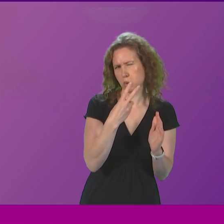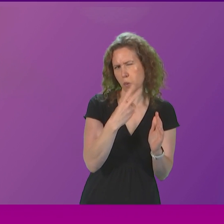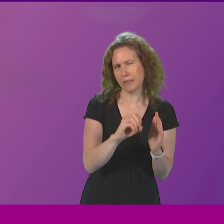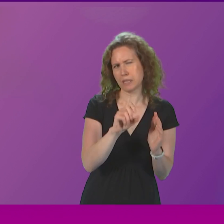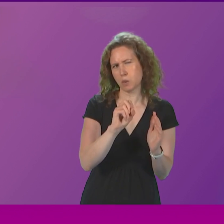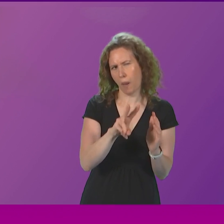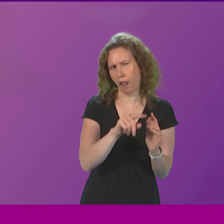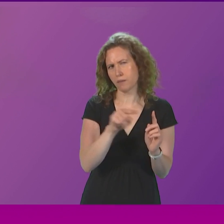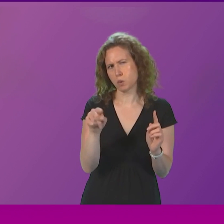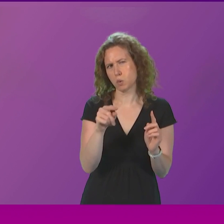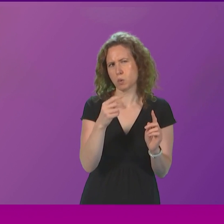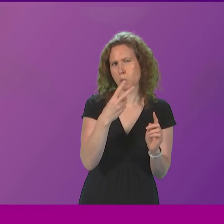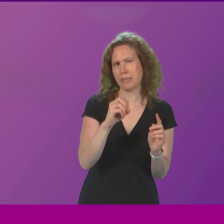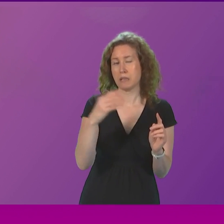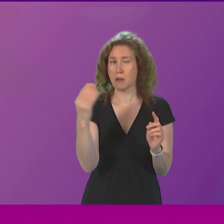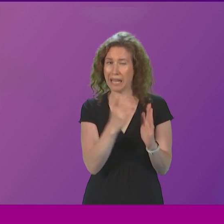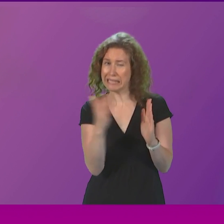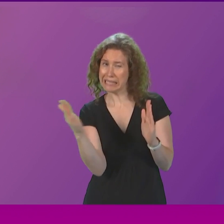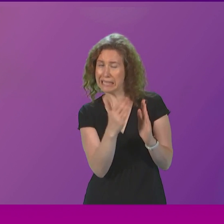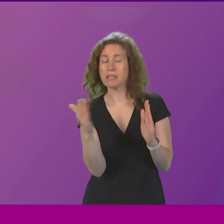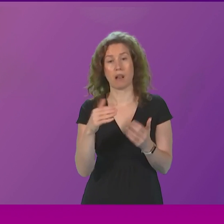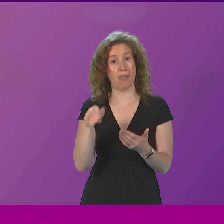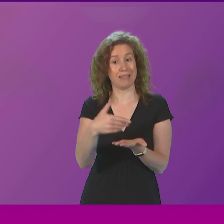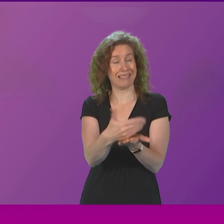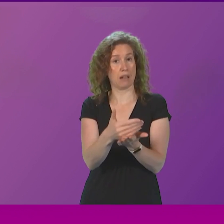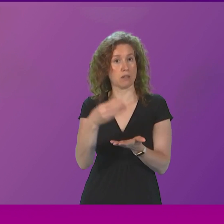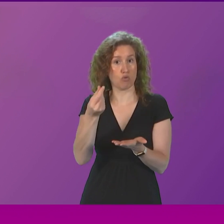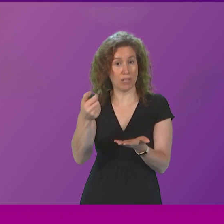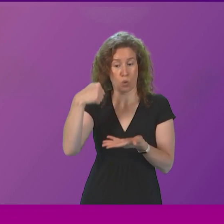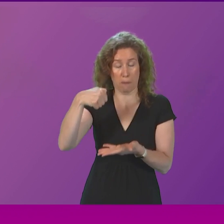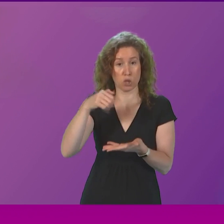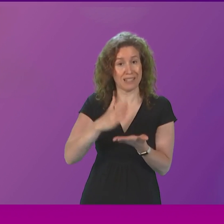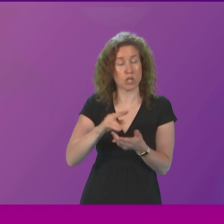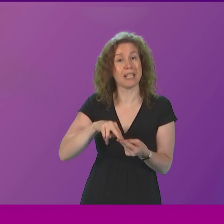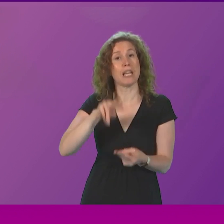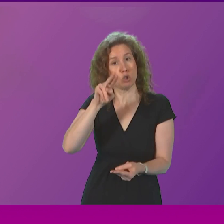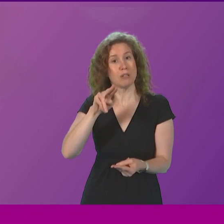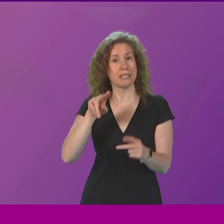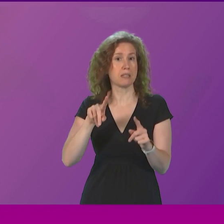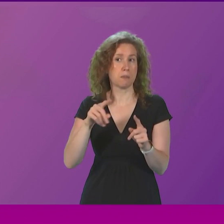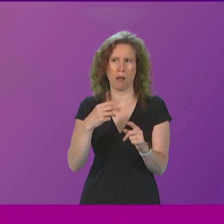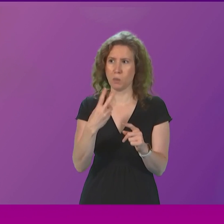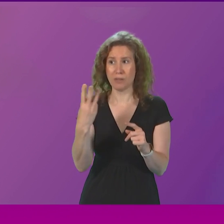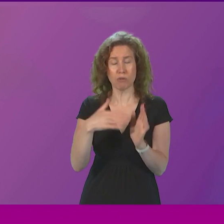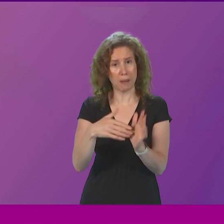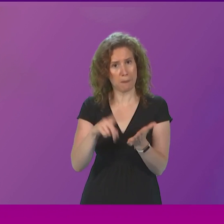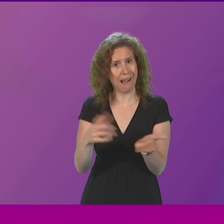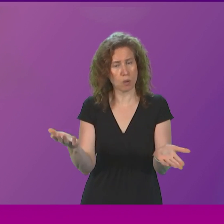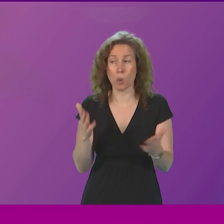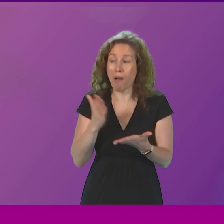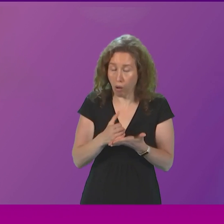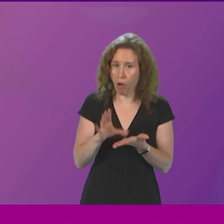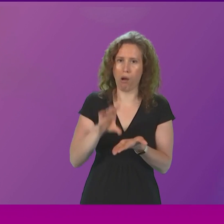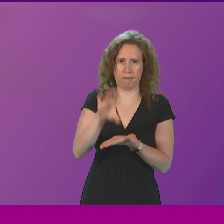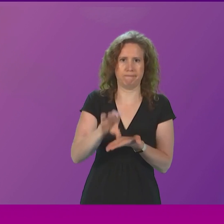2012-2013 and 2019-20, the university sector resource budget has increased by £23 million. So we are